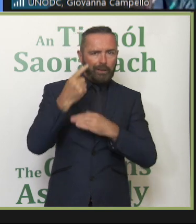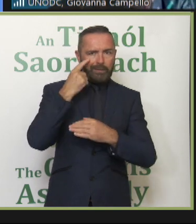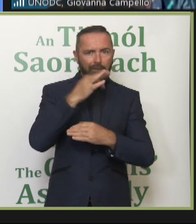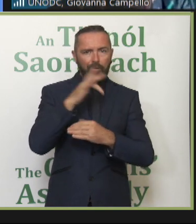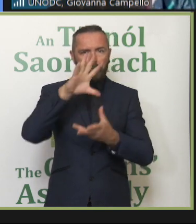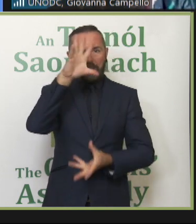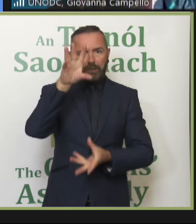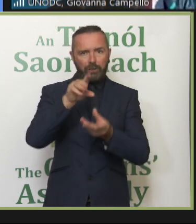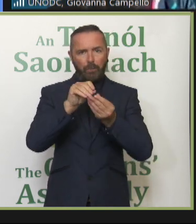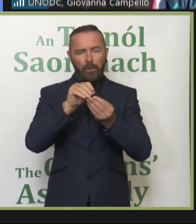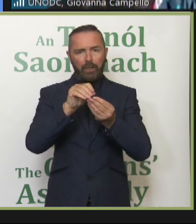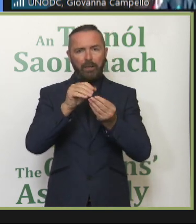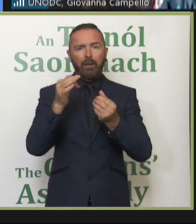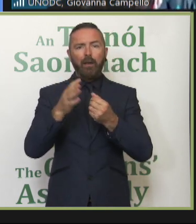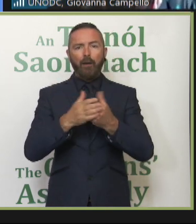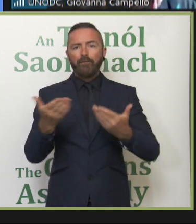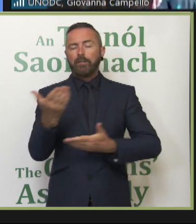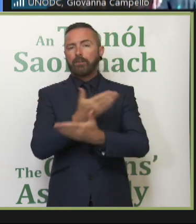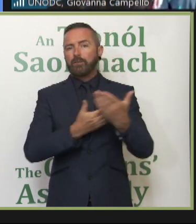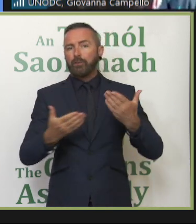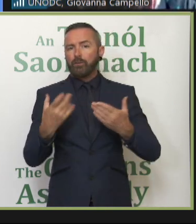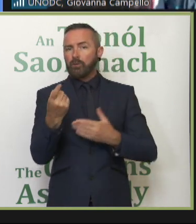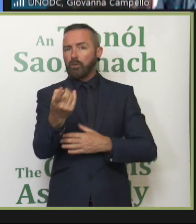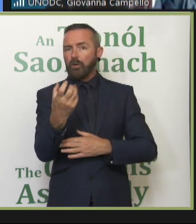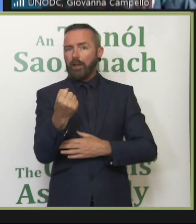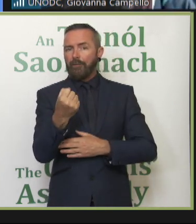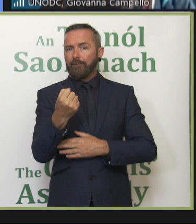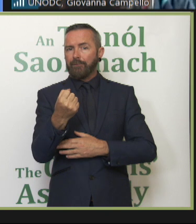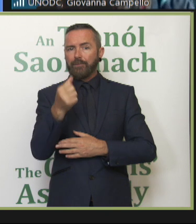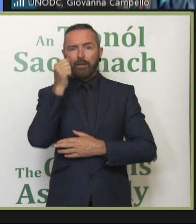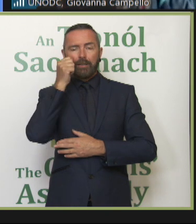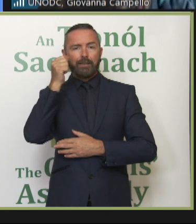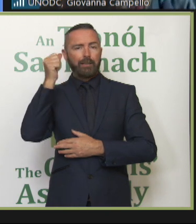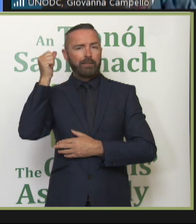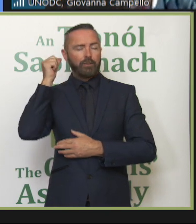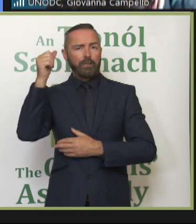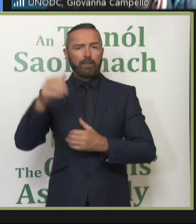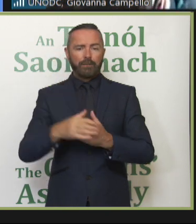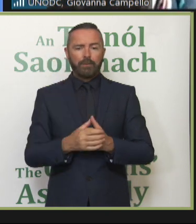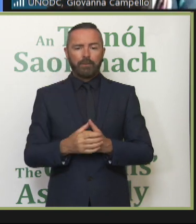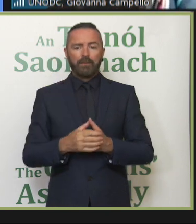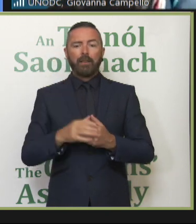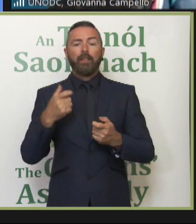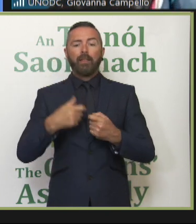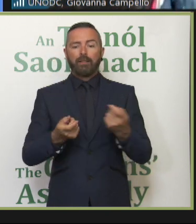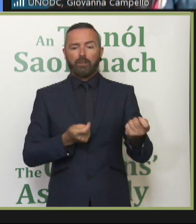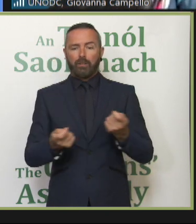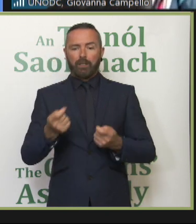summary of the discussions that you had yesterday that the chair just